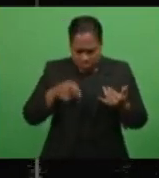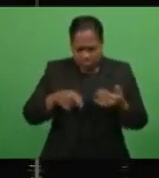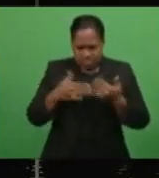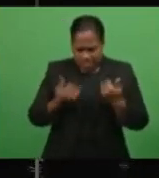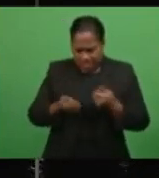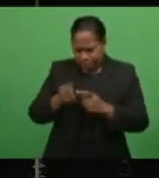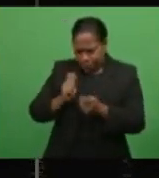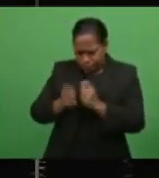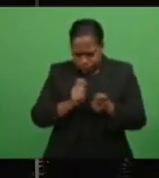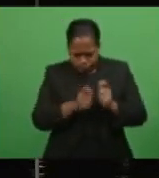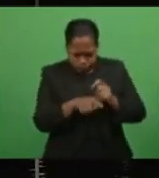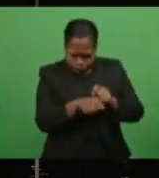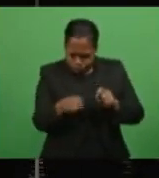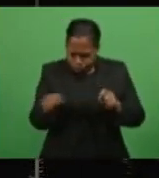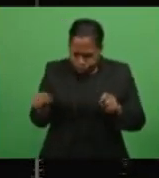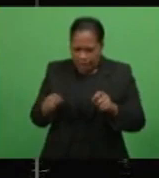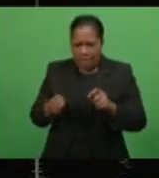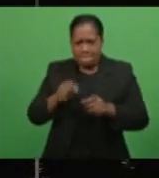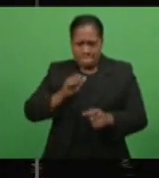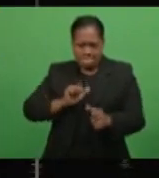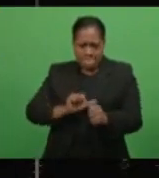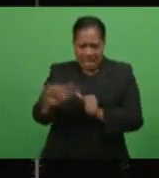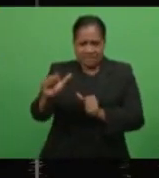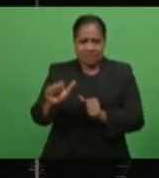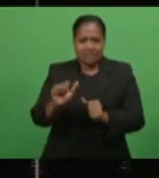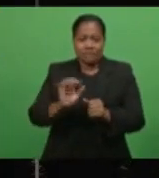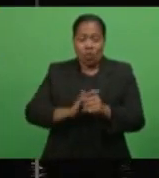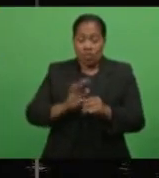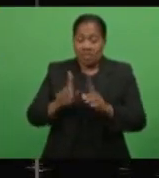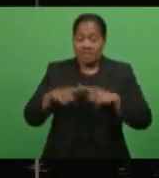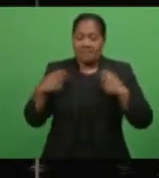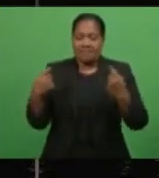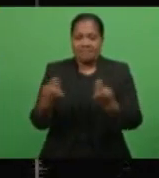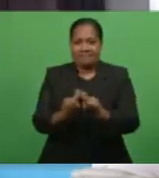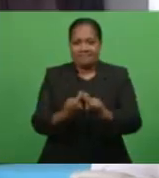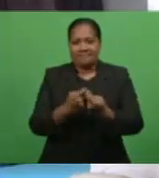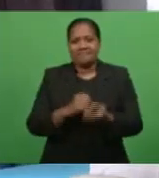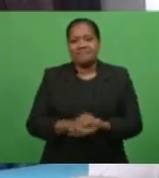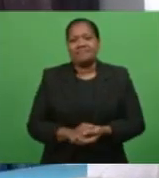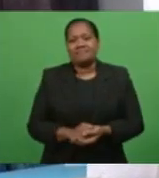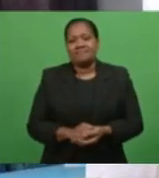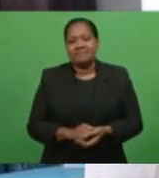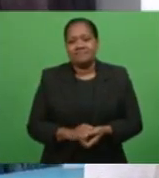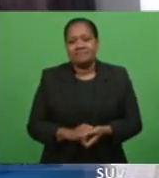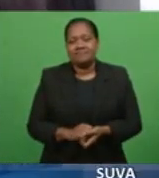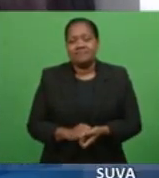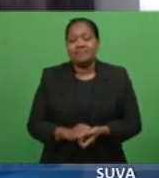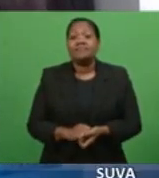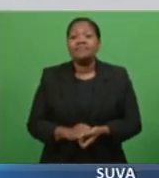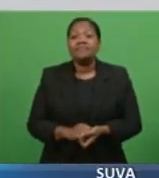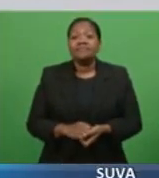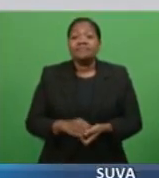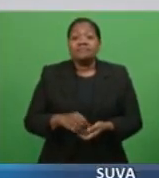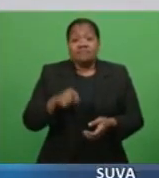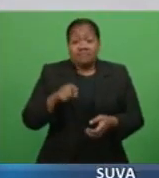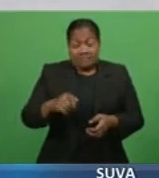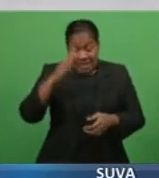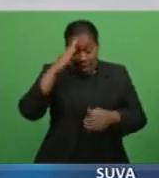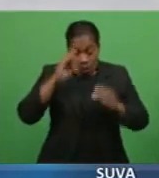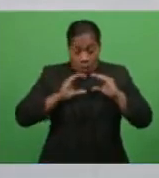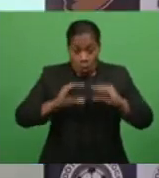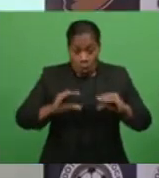best combination for the final team. Karatavi with the details. The head coach has set the